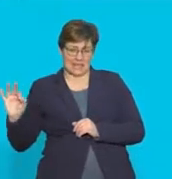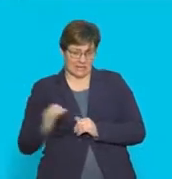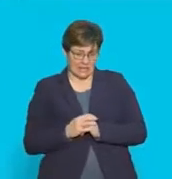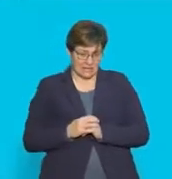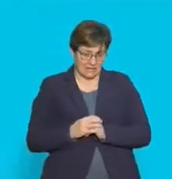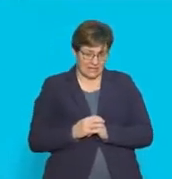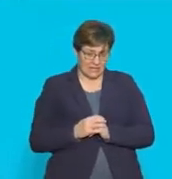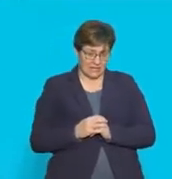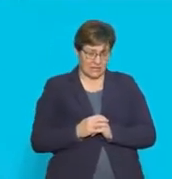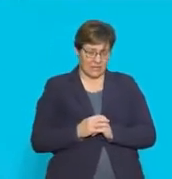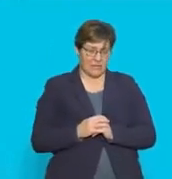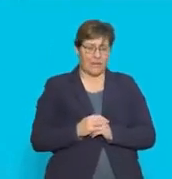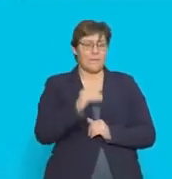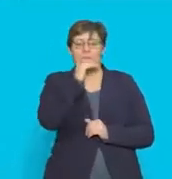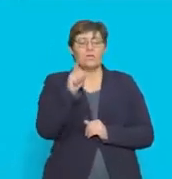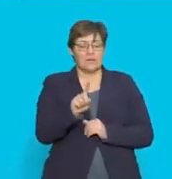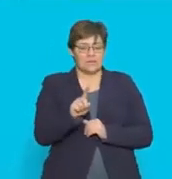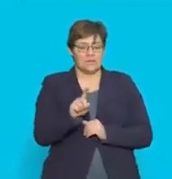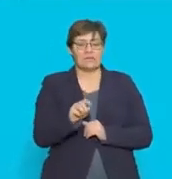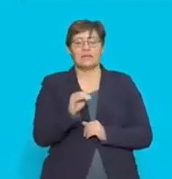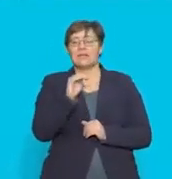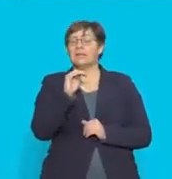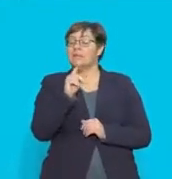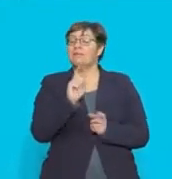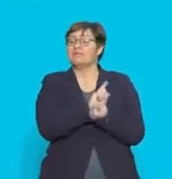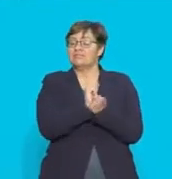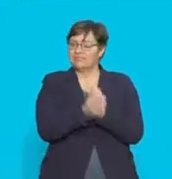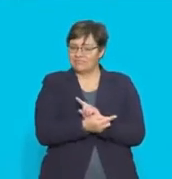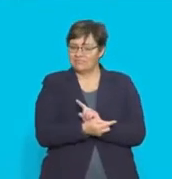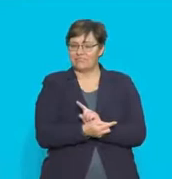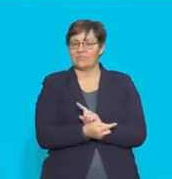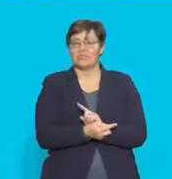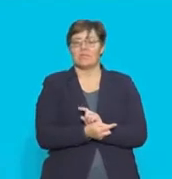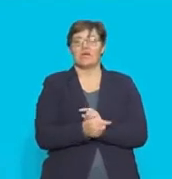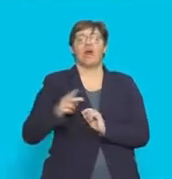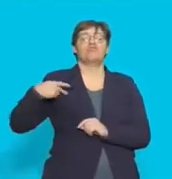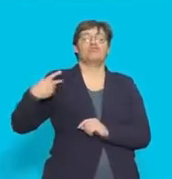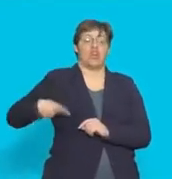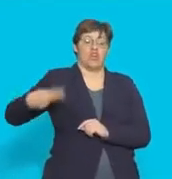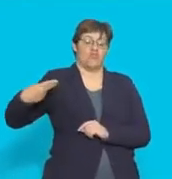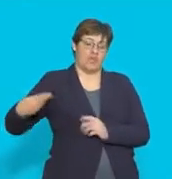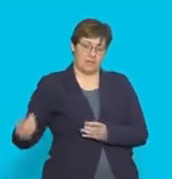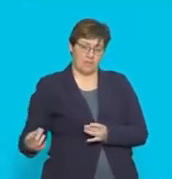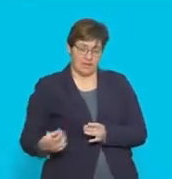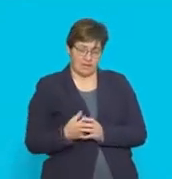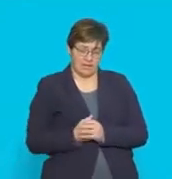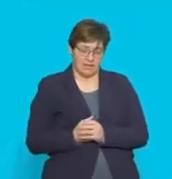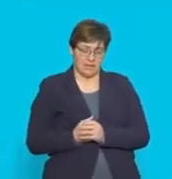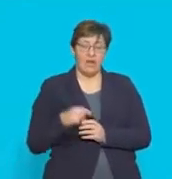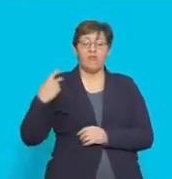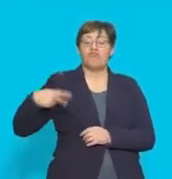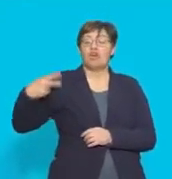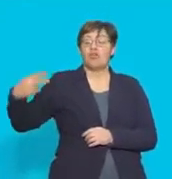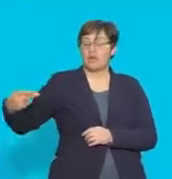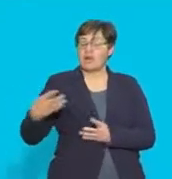0.333333333333. What does that mean? That therefore becomes what we call a recurring number, right? Recurring number means